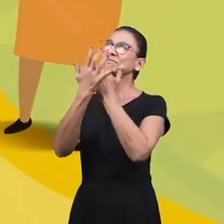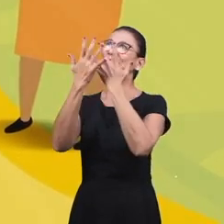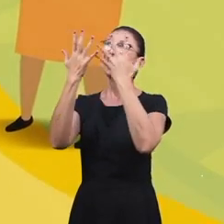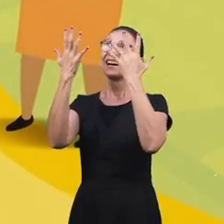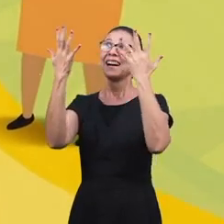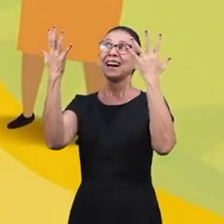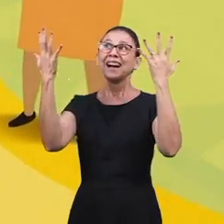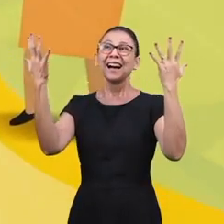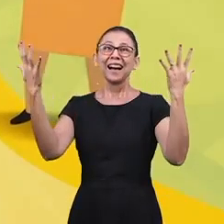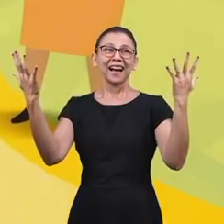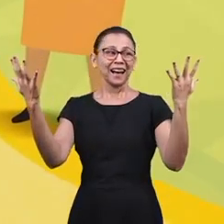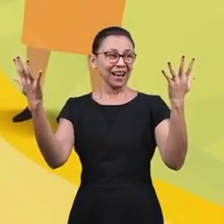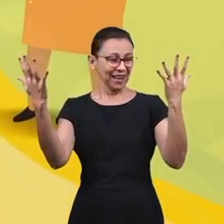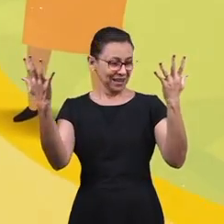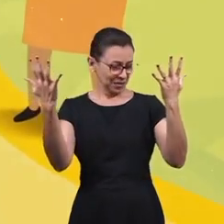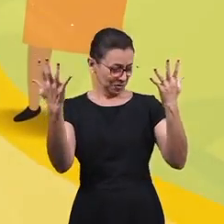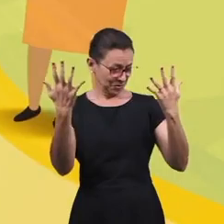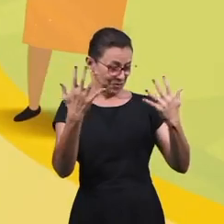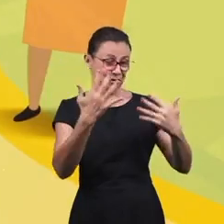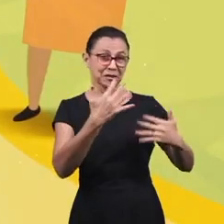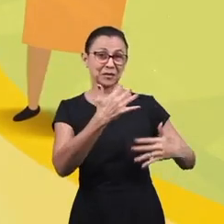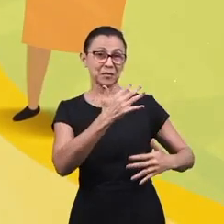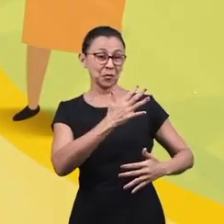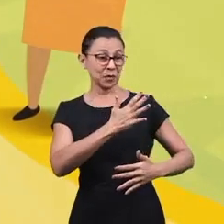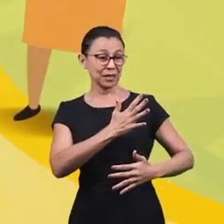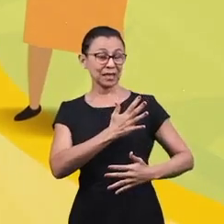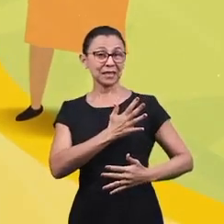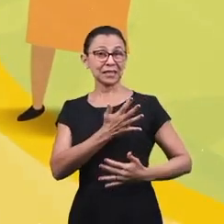shining the light of Jesus' love.